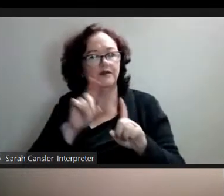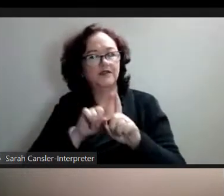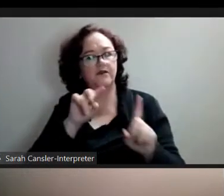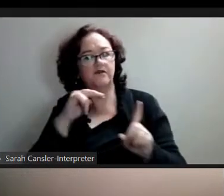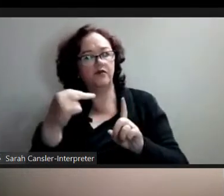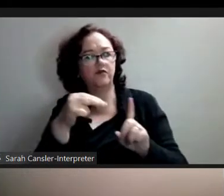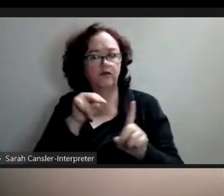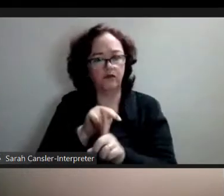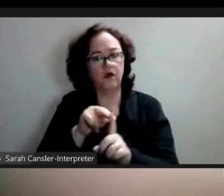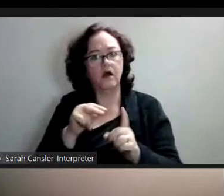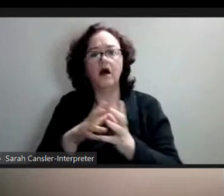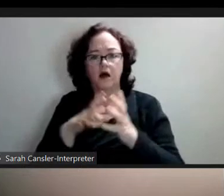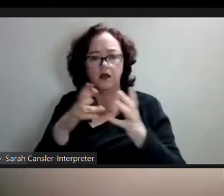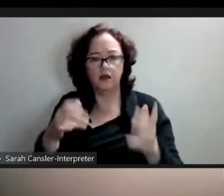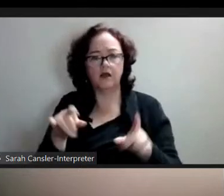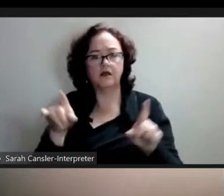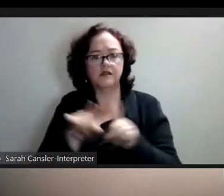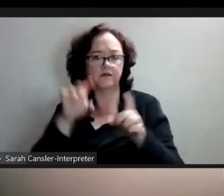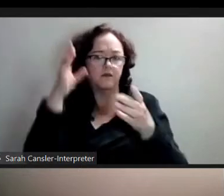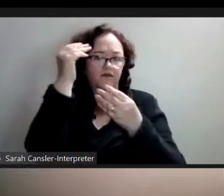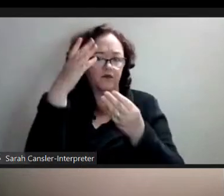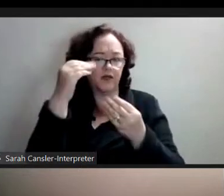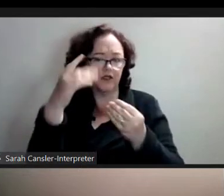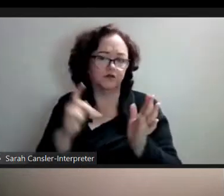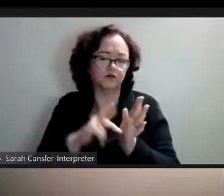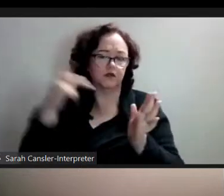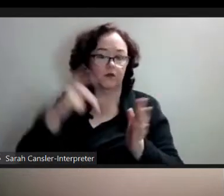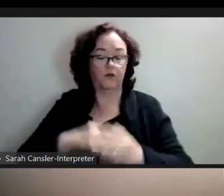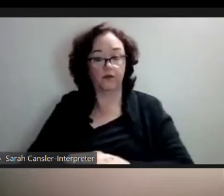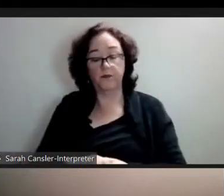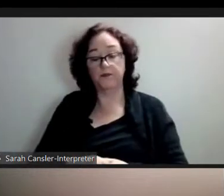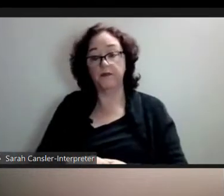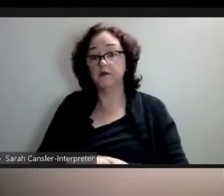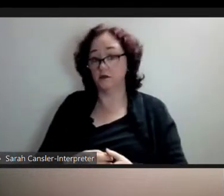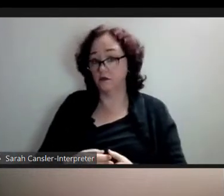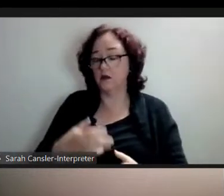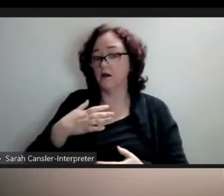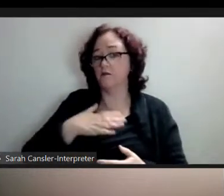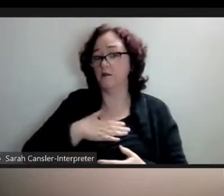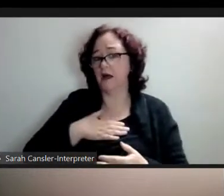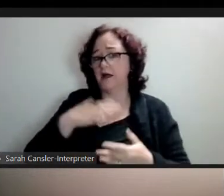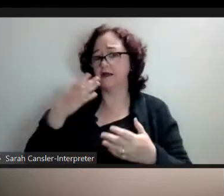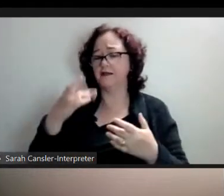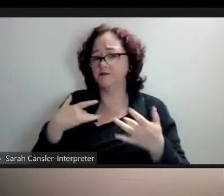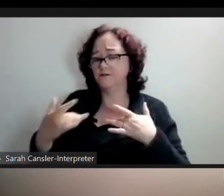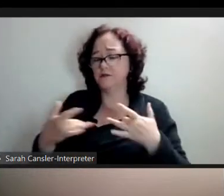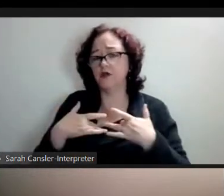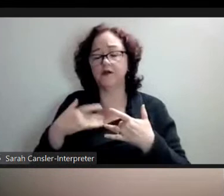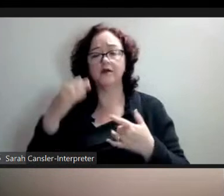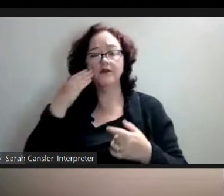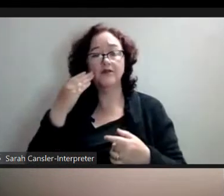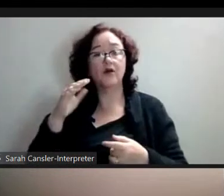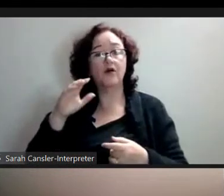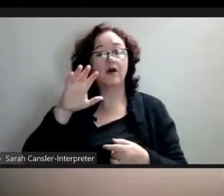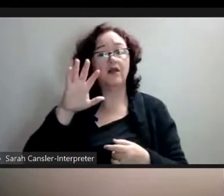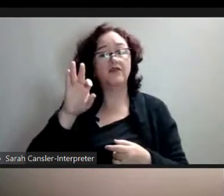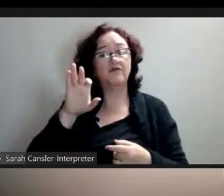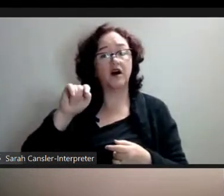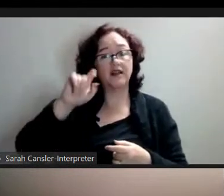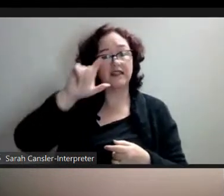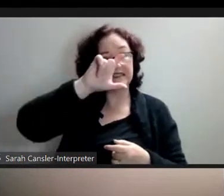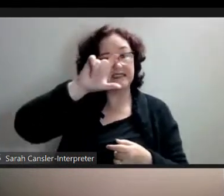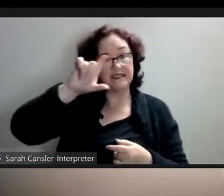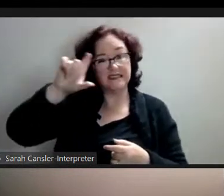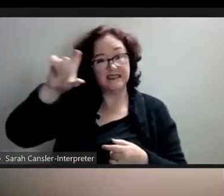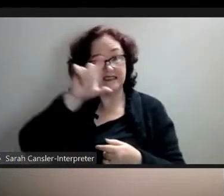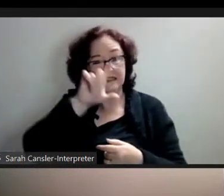information. Okay, thank you so much for that. My initial concern was the size of the font and that of that visual display, and so